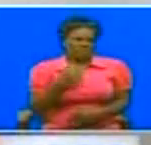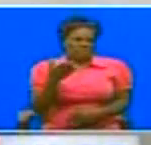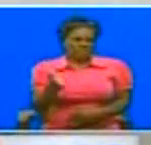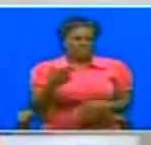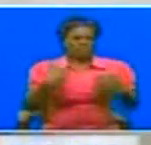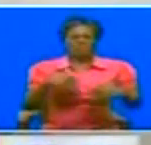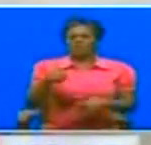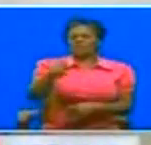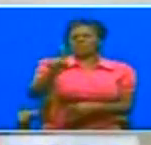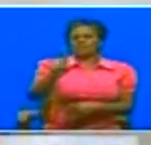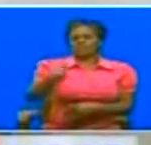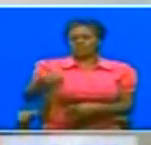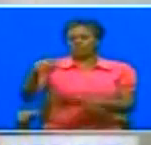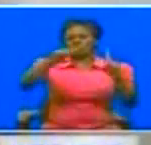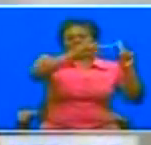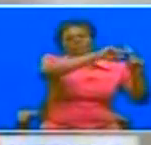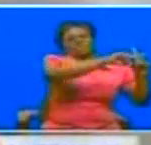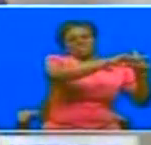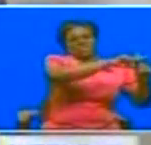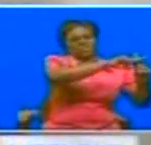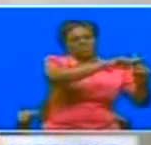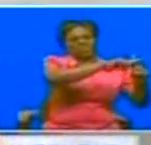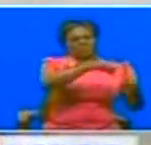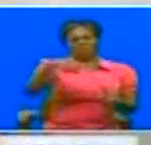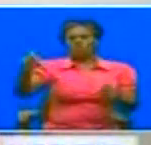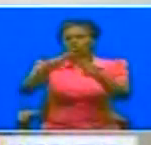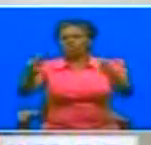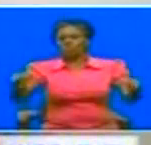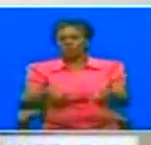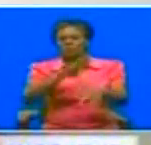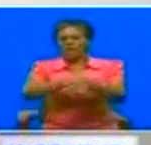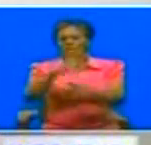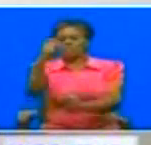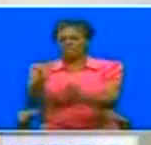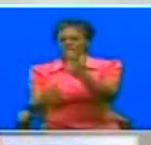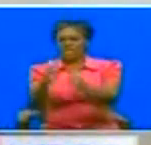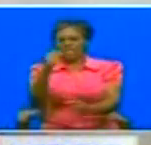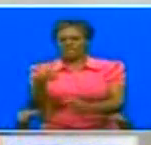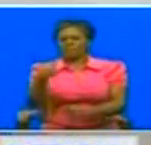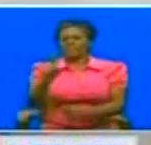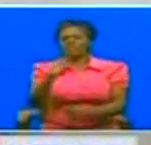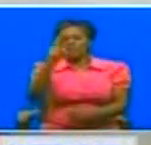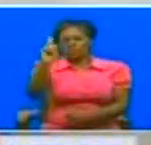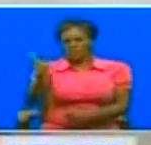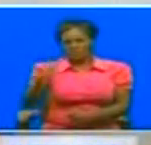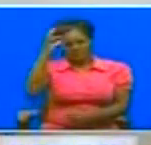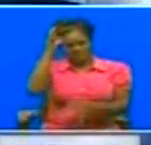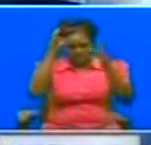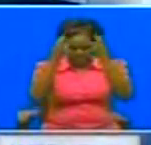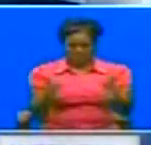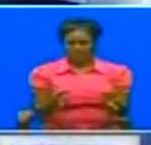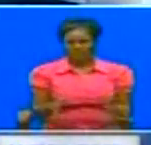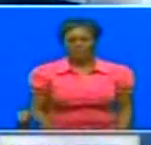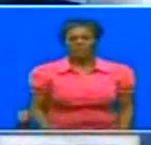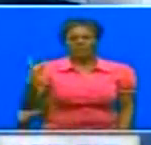are the people who are HIV positive. See, they're going to that room to now get milk because the president decided they should be getting milk at lunch. All right,